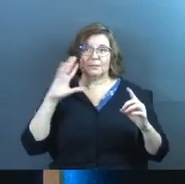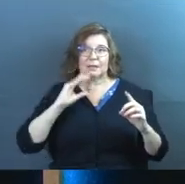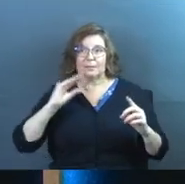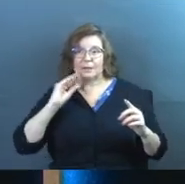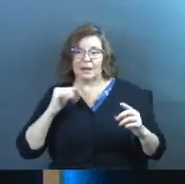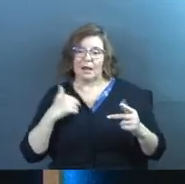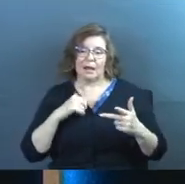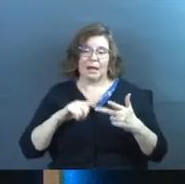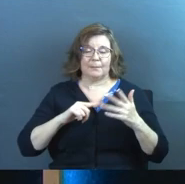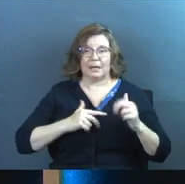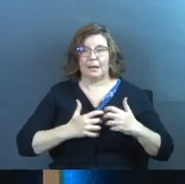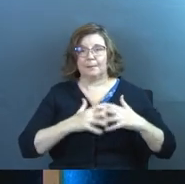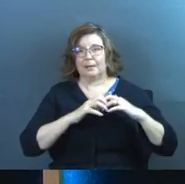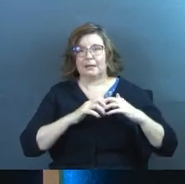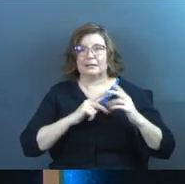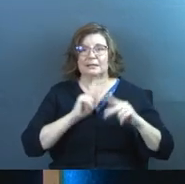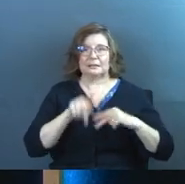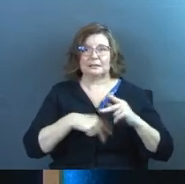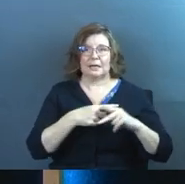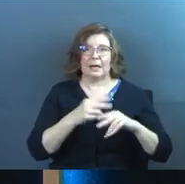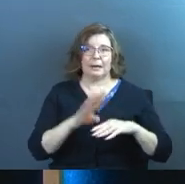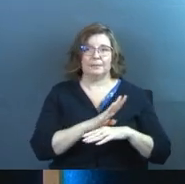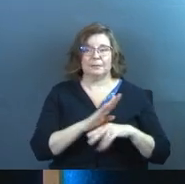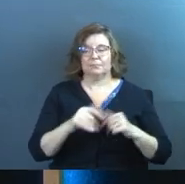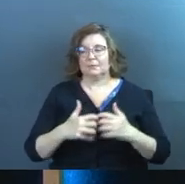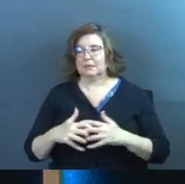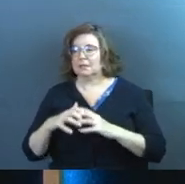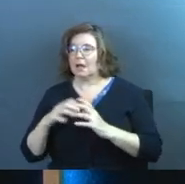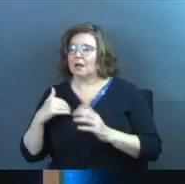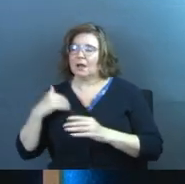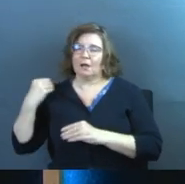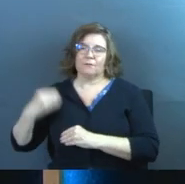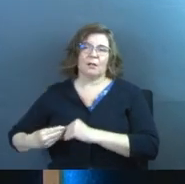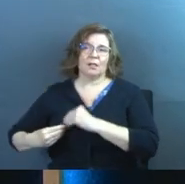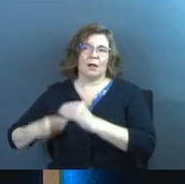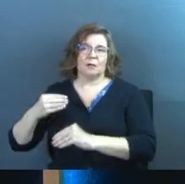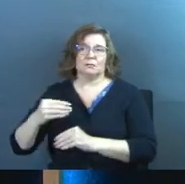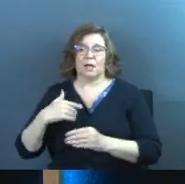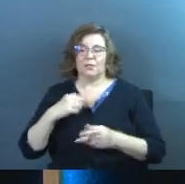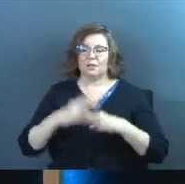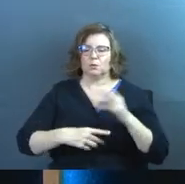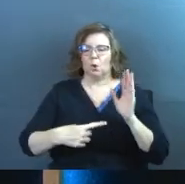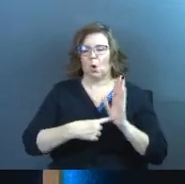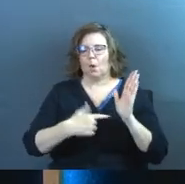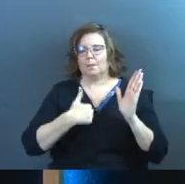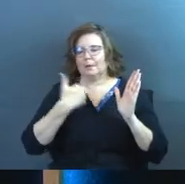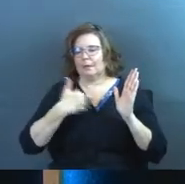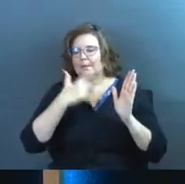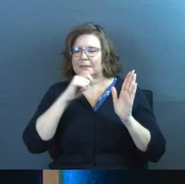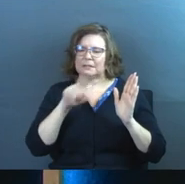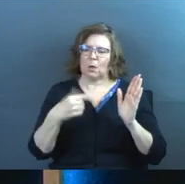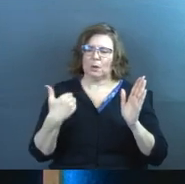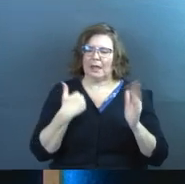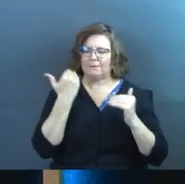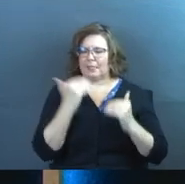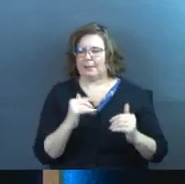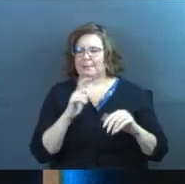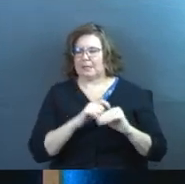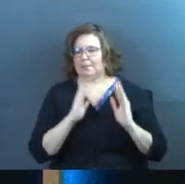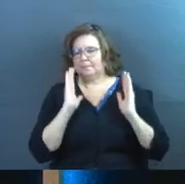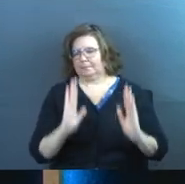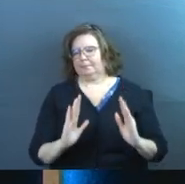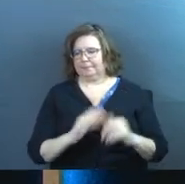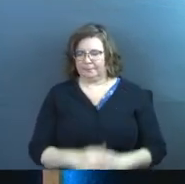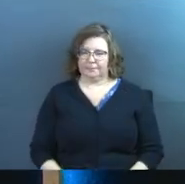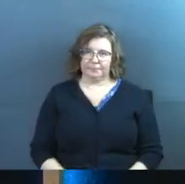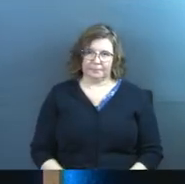educational experiences. I'm going to build this kind of business, and I'm going to have this kind of legacy. And this world owes me this because I only have so much